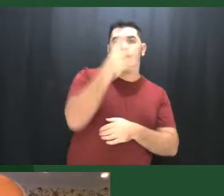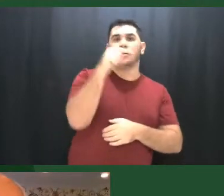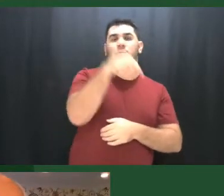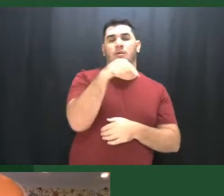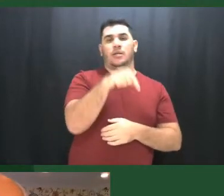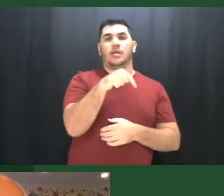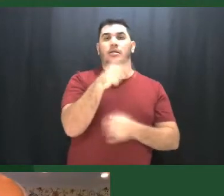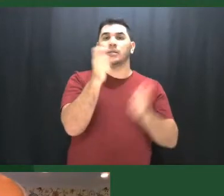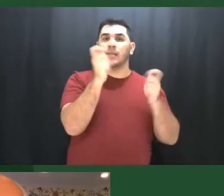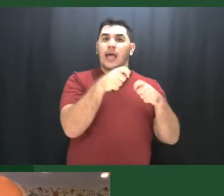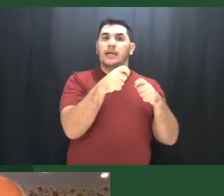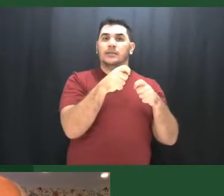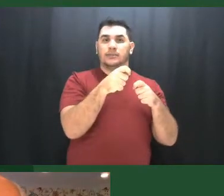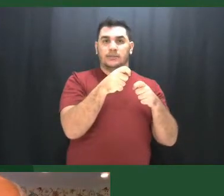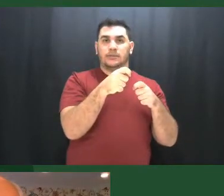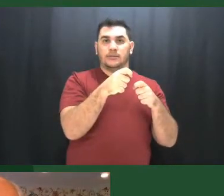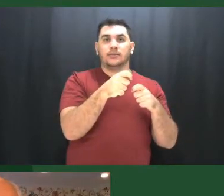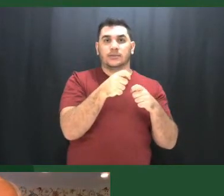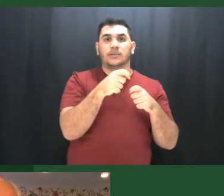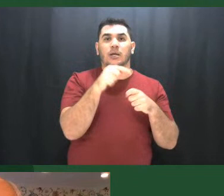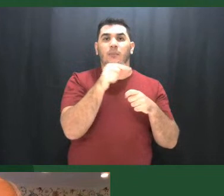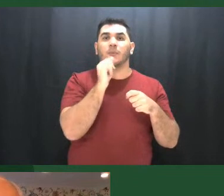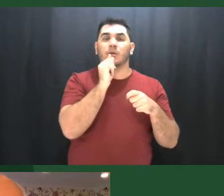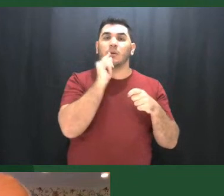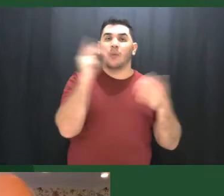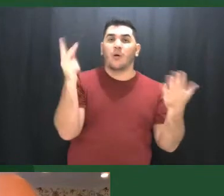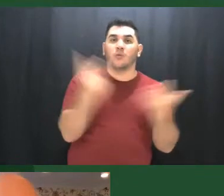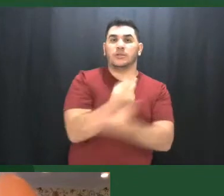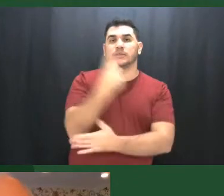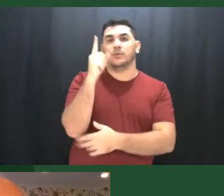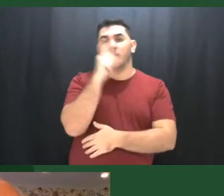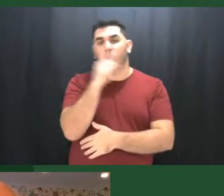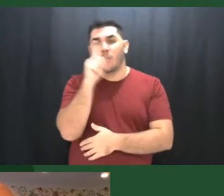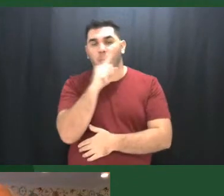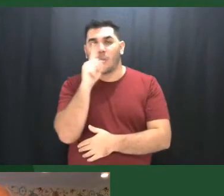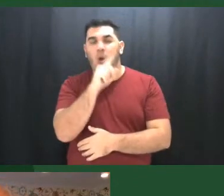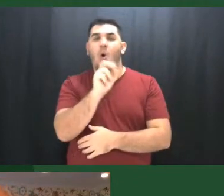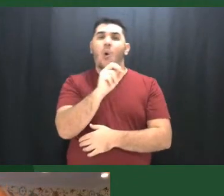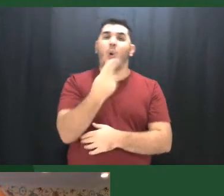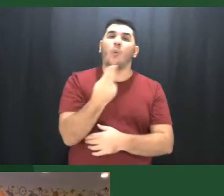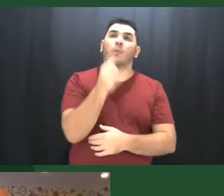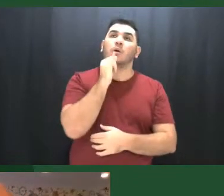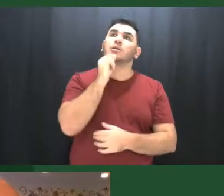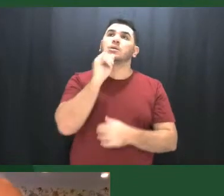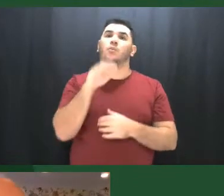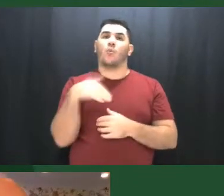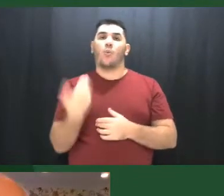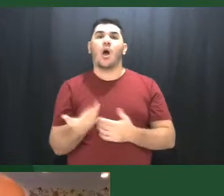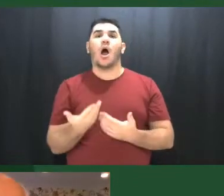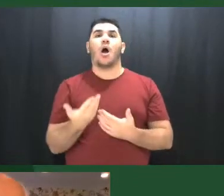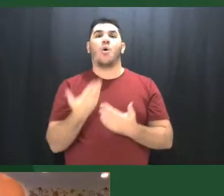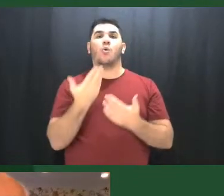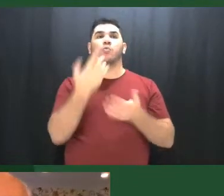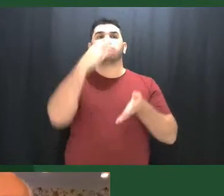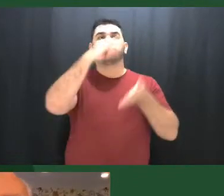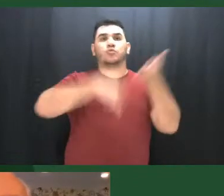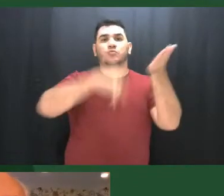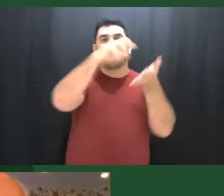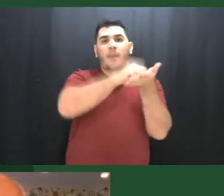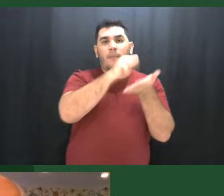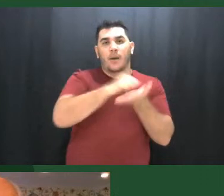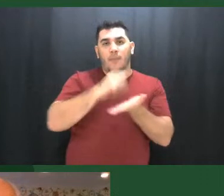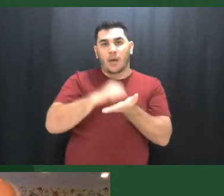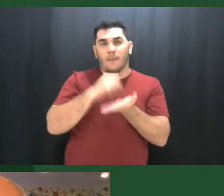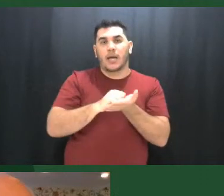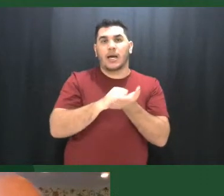led their occurrence? What level of documentation do you believe would be necessary? Well, as I say, it's different